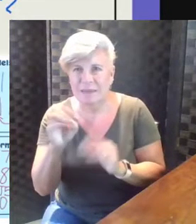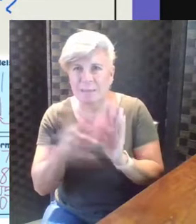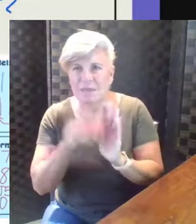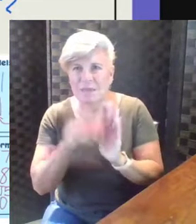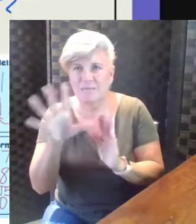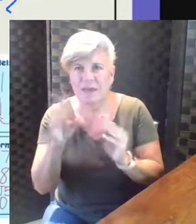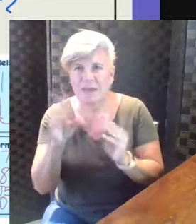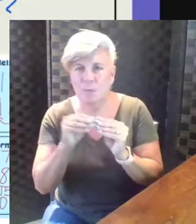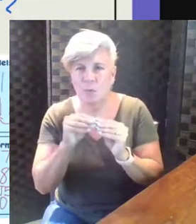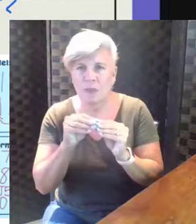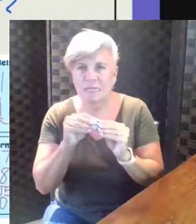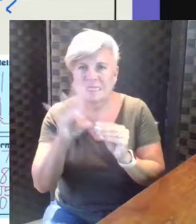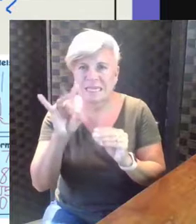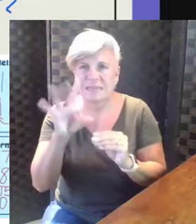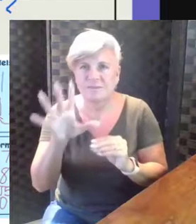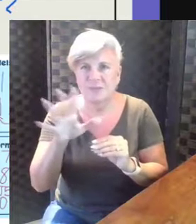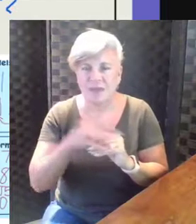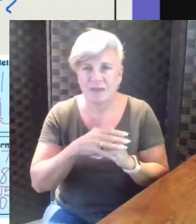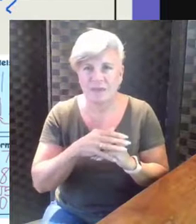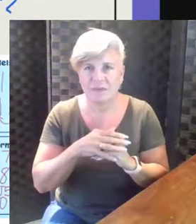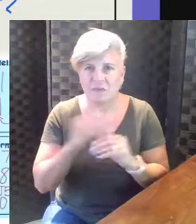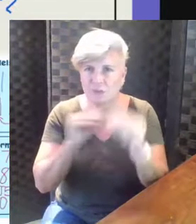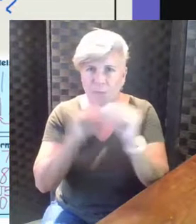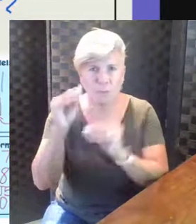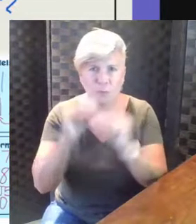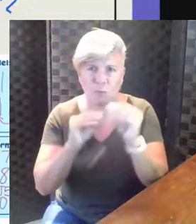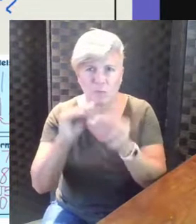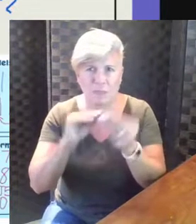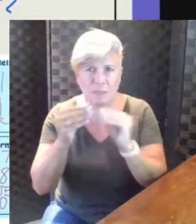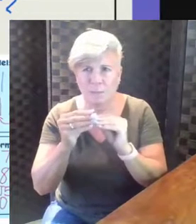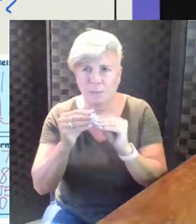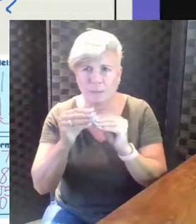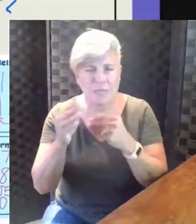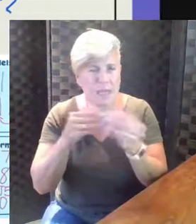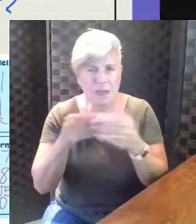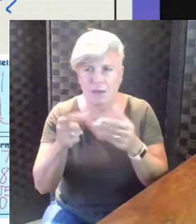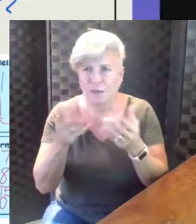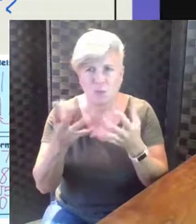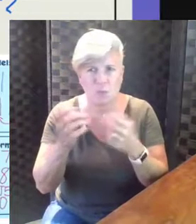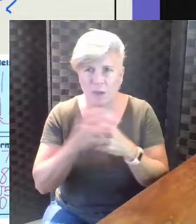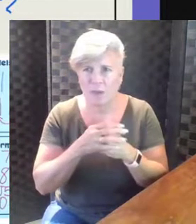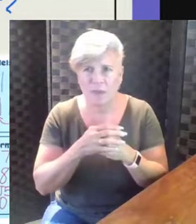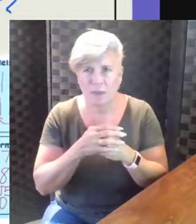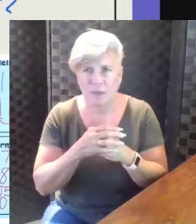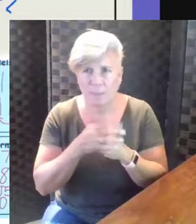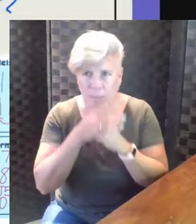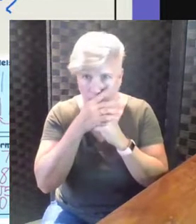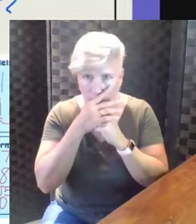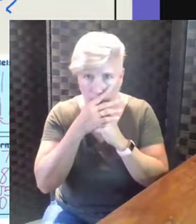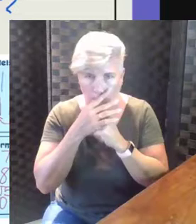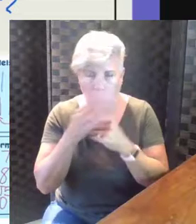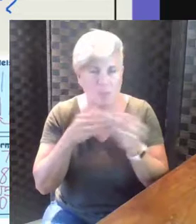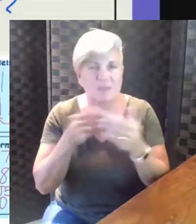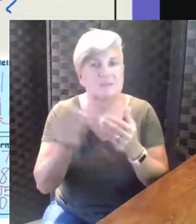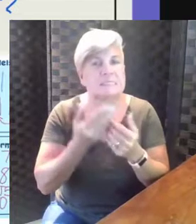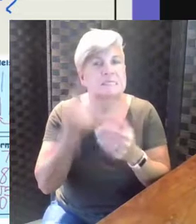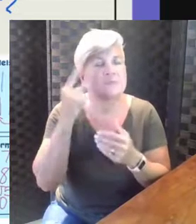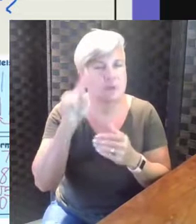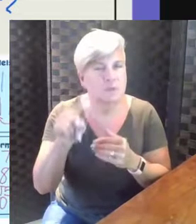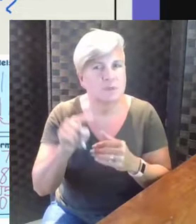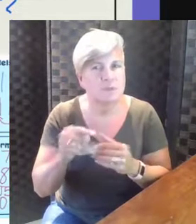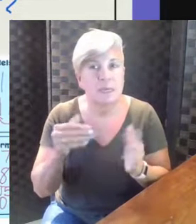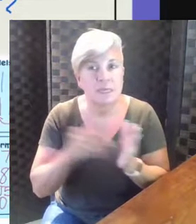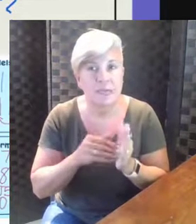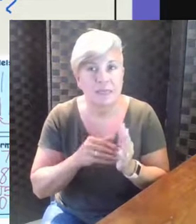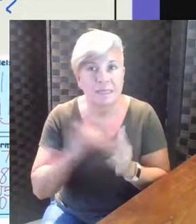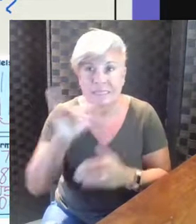plus 5 more is 85. You can move those numbers around however it is that makes it easiest for you. Again,